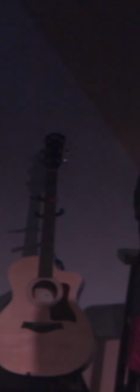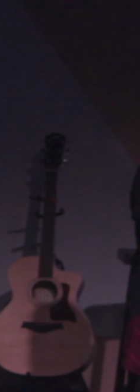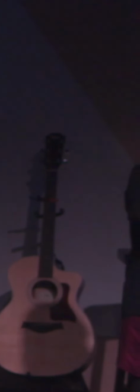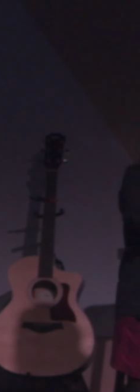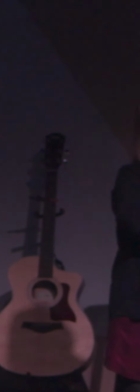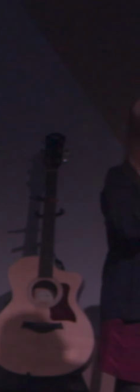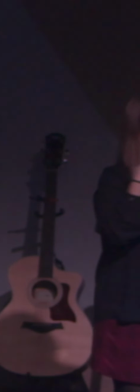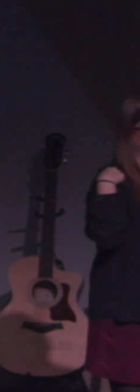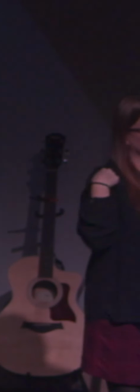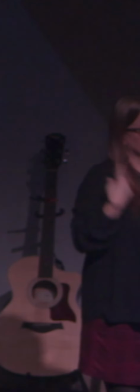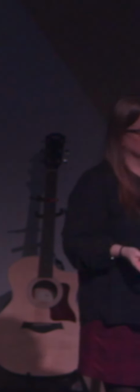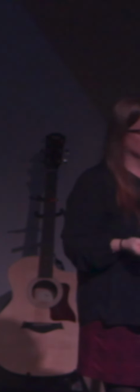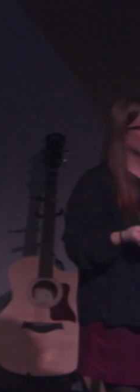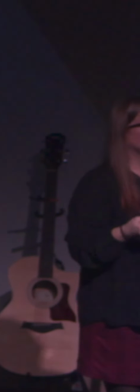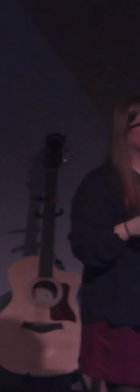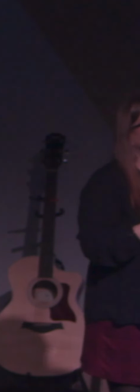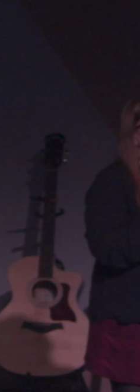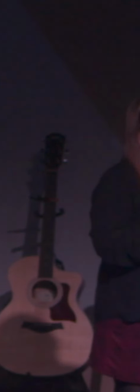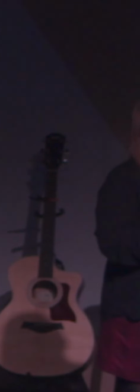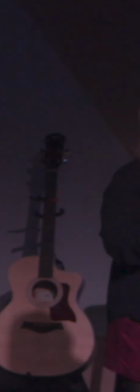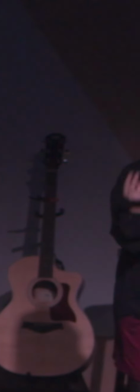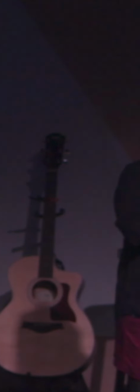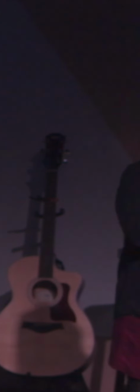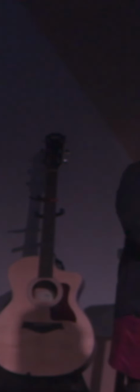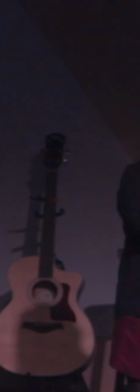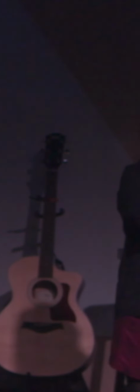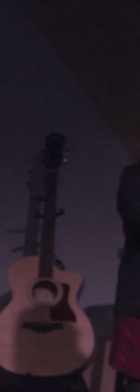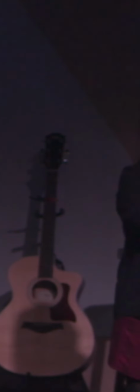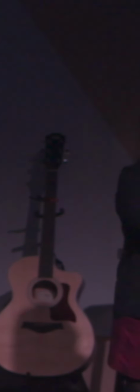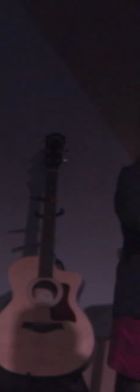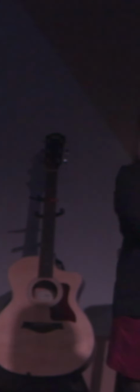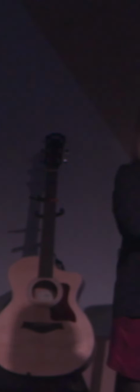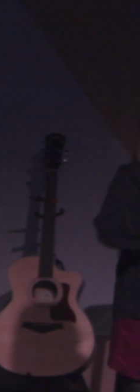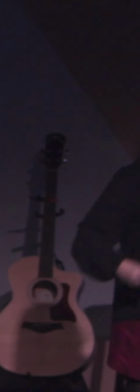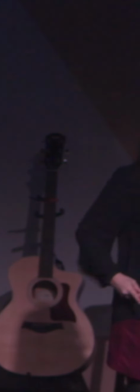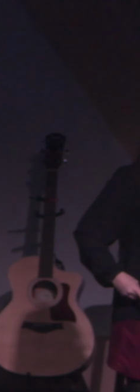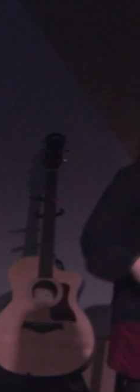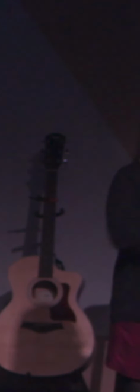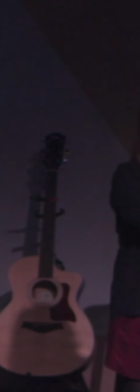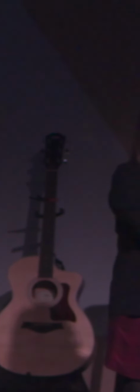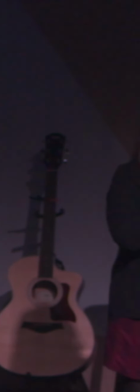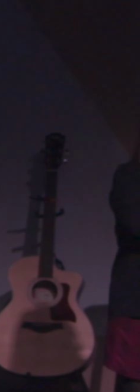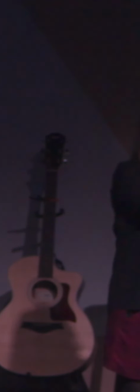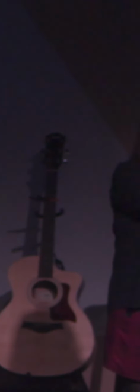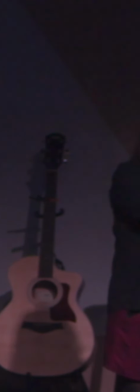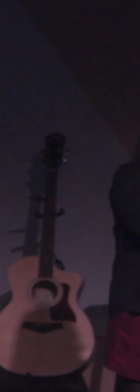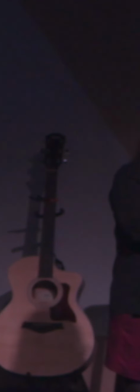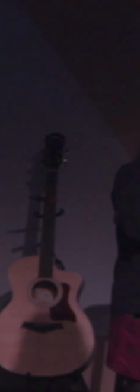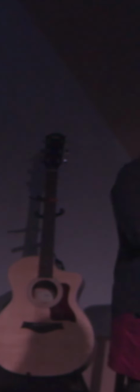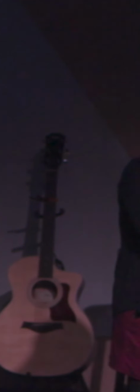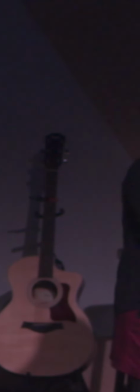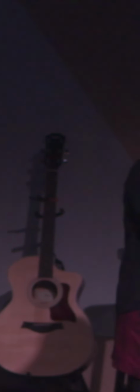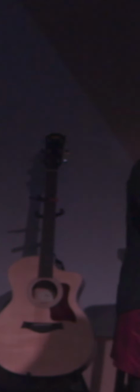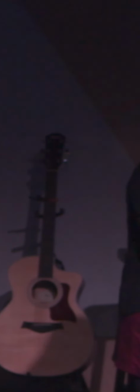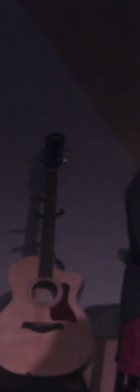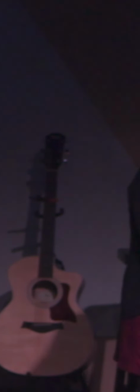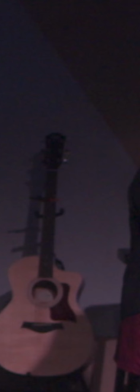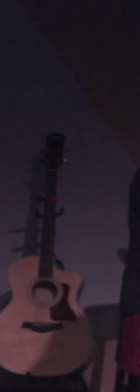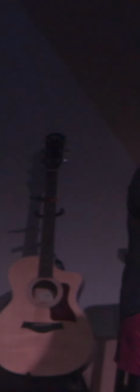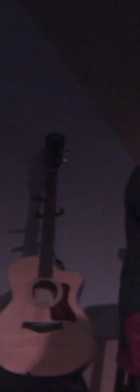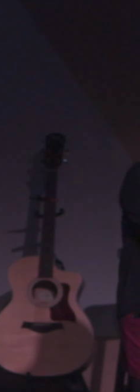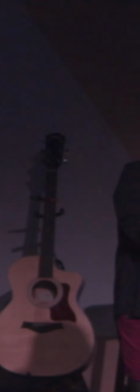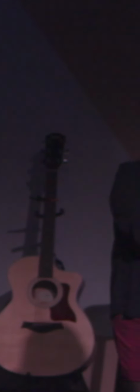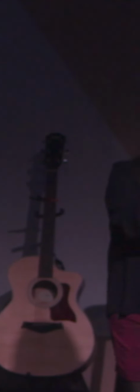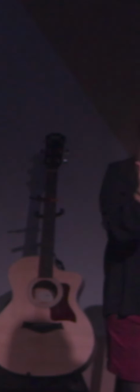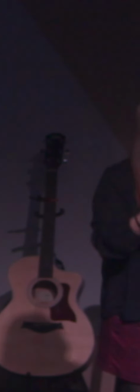that we've been in and taking a look at what David actually meant as a shepherd walking through this. And we've